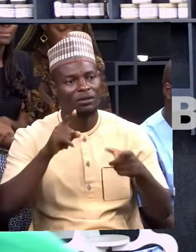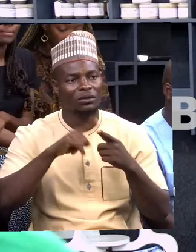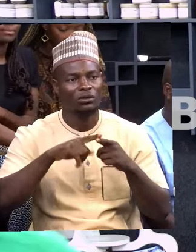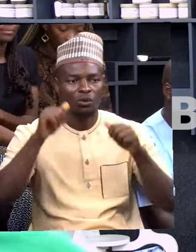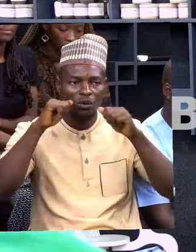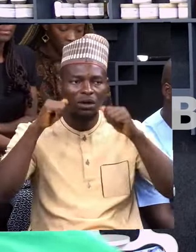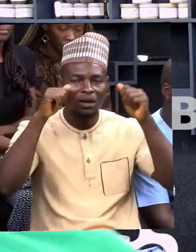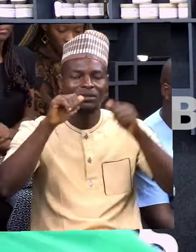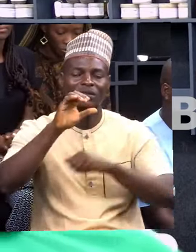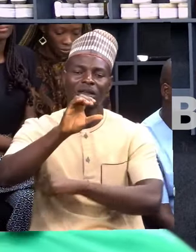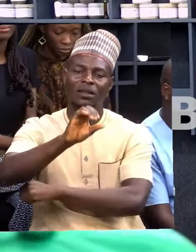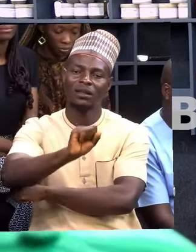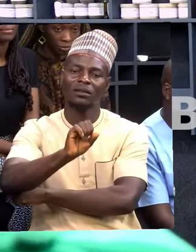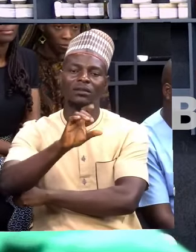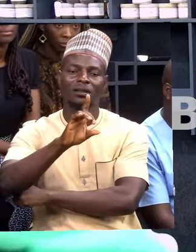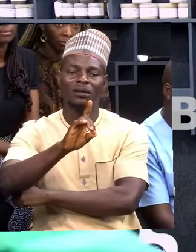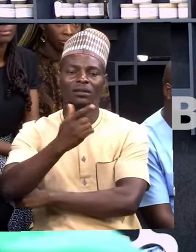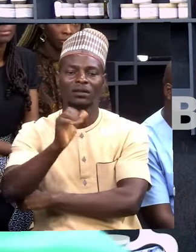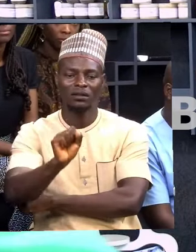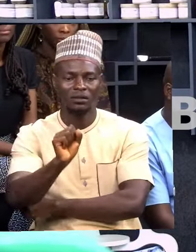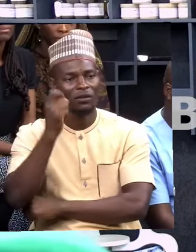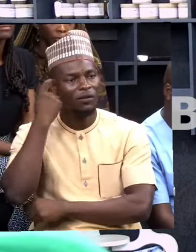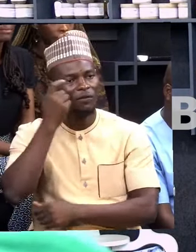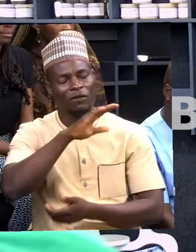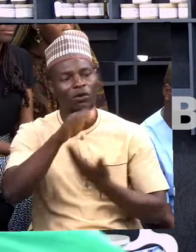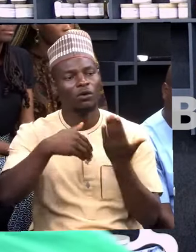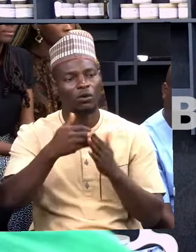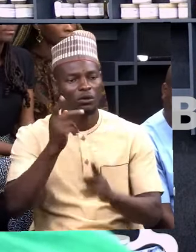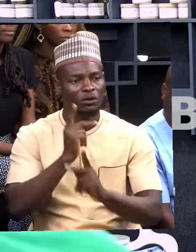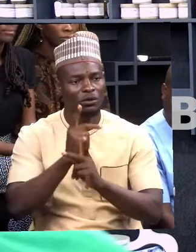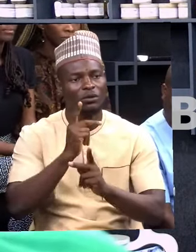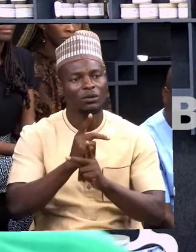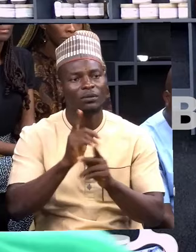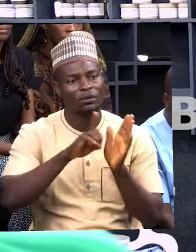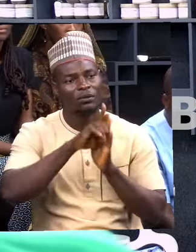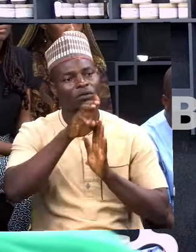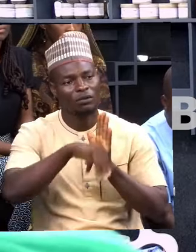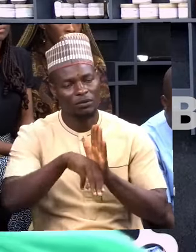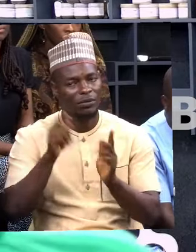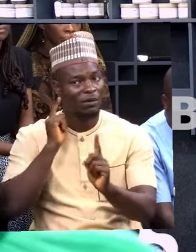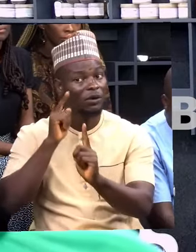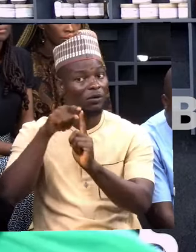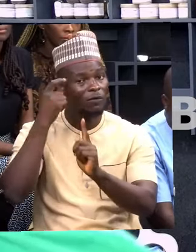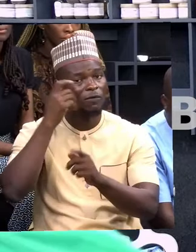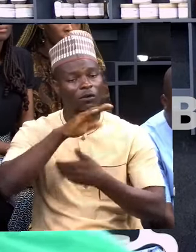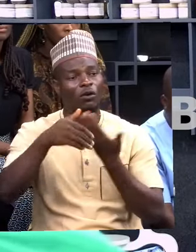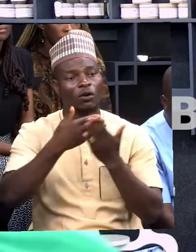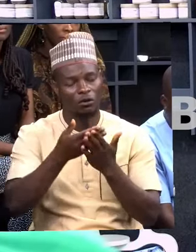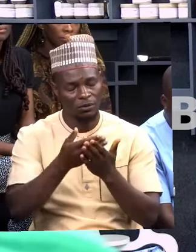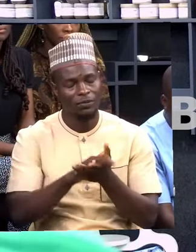SDG for all. Sustainable development. Yeah, goals. For sustainable for development goals. That be